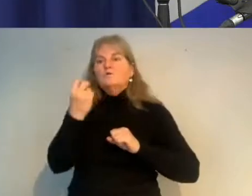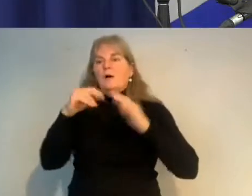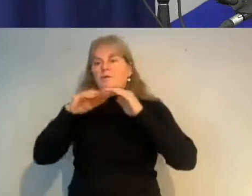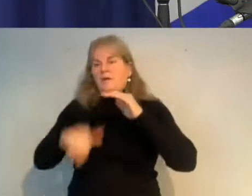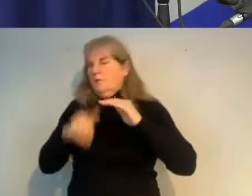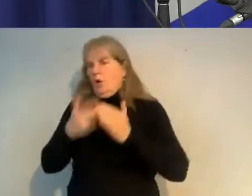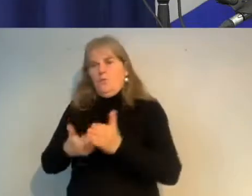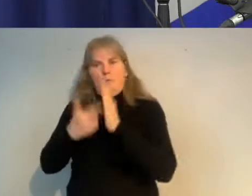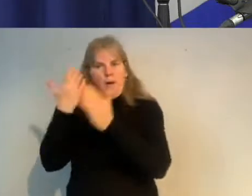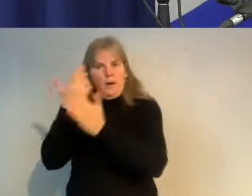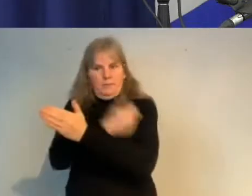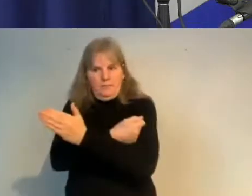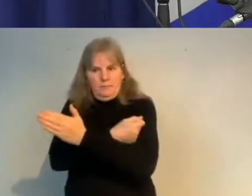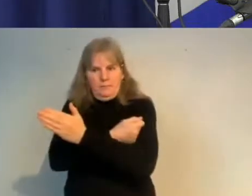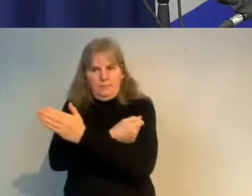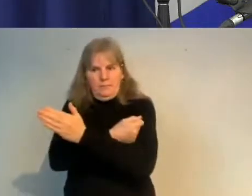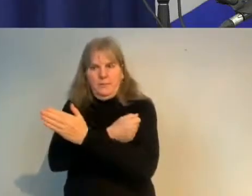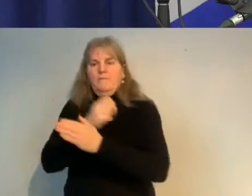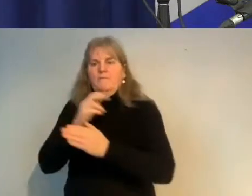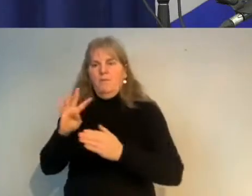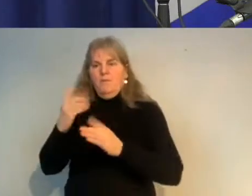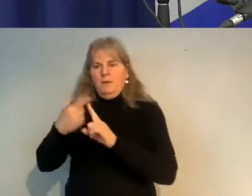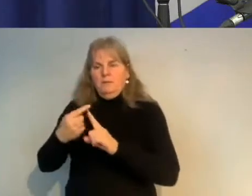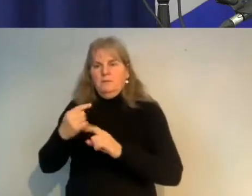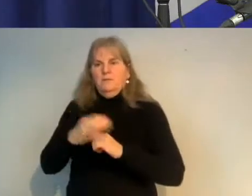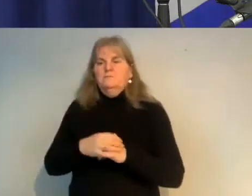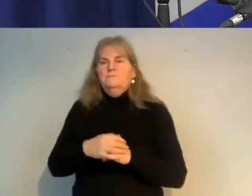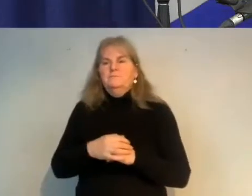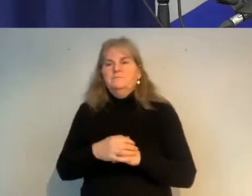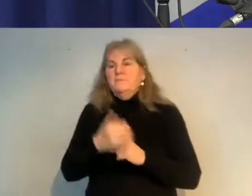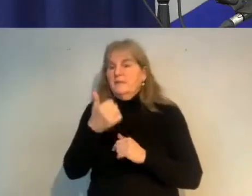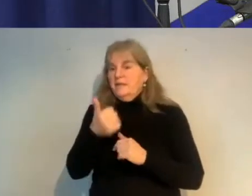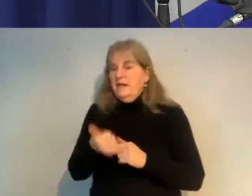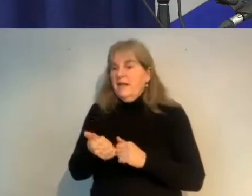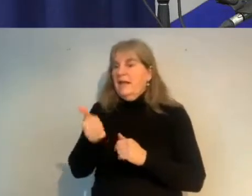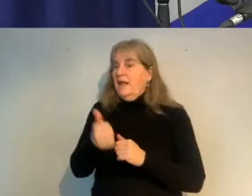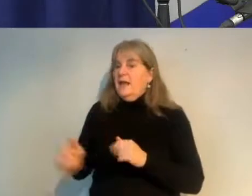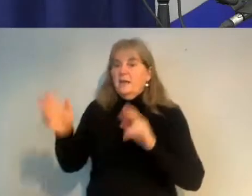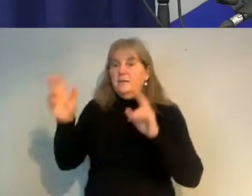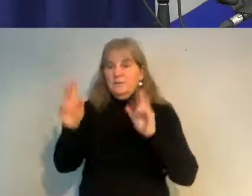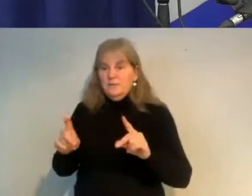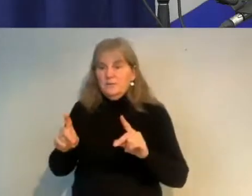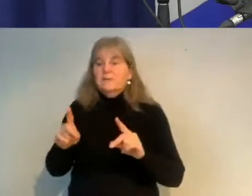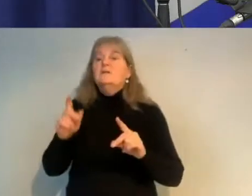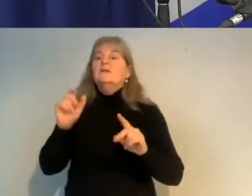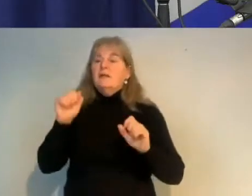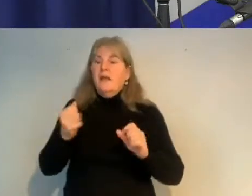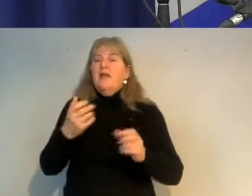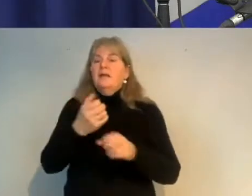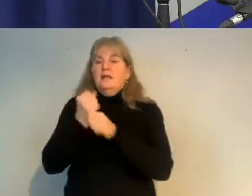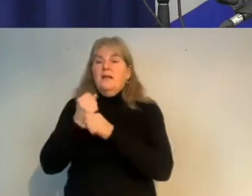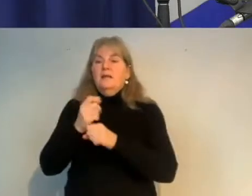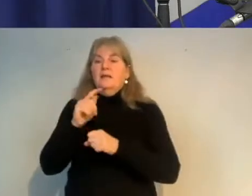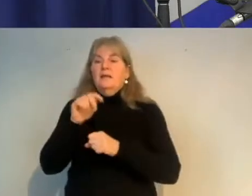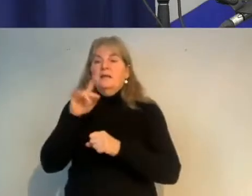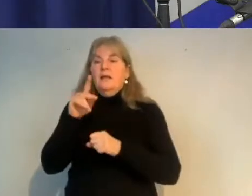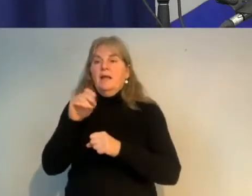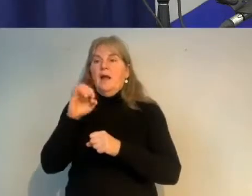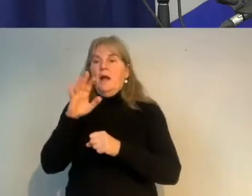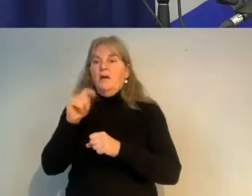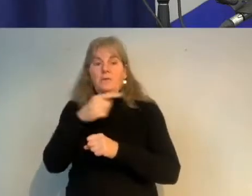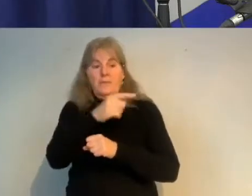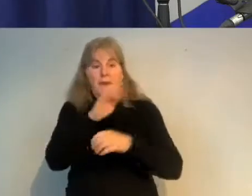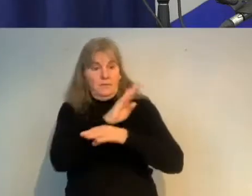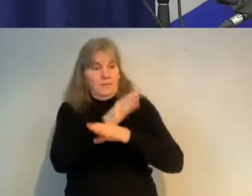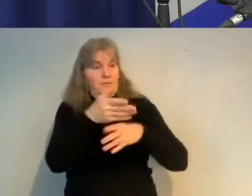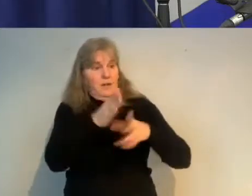4 months old. Anyone can still pick up takeout food as long as the business allows it.